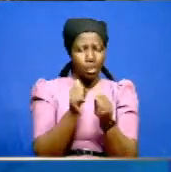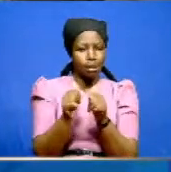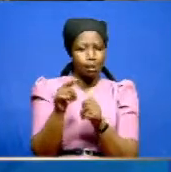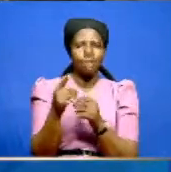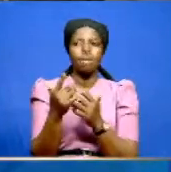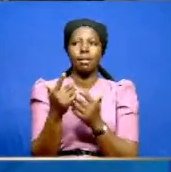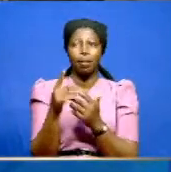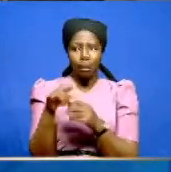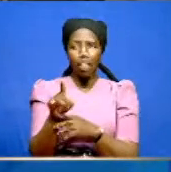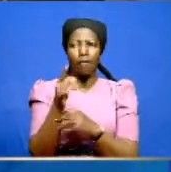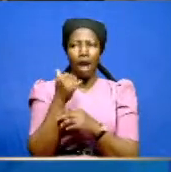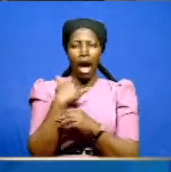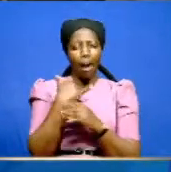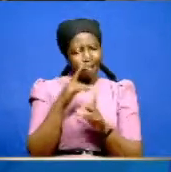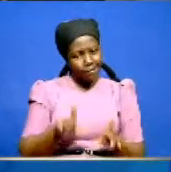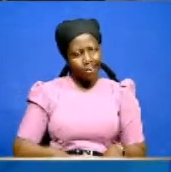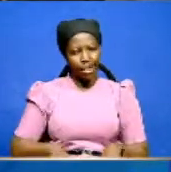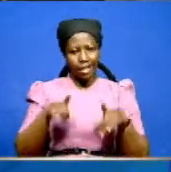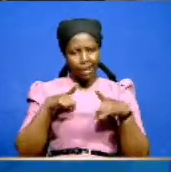life that is lived.